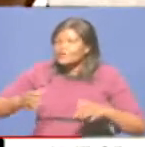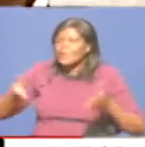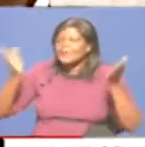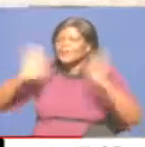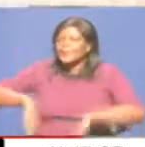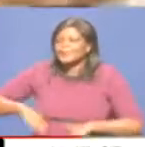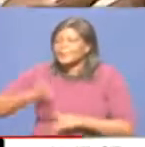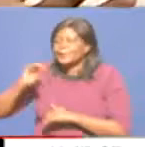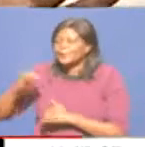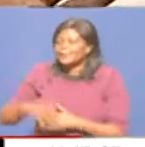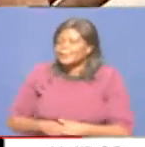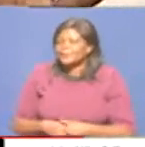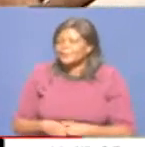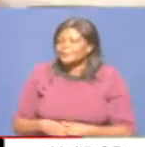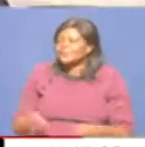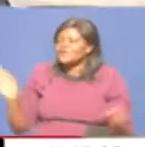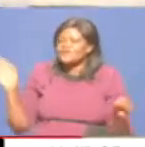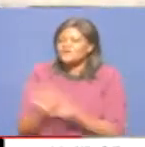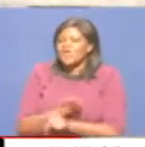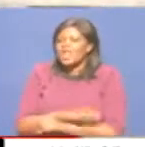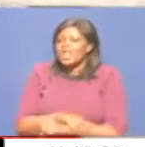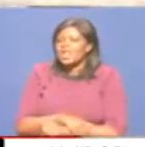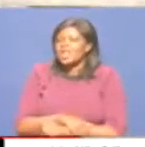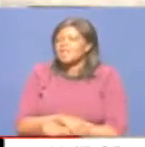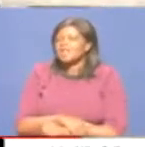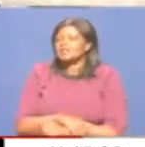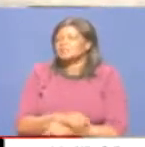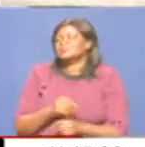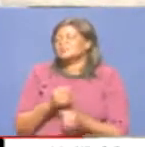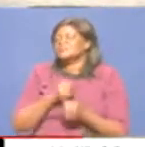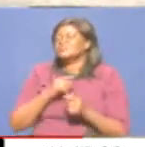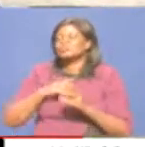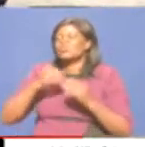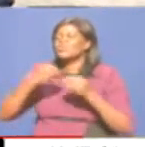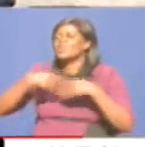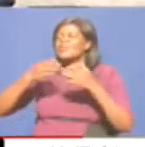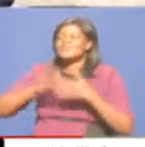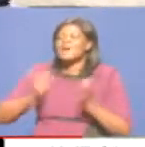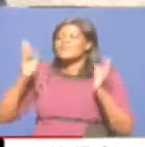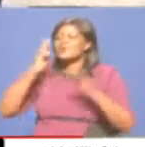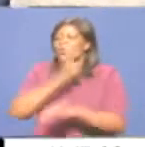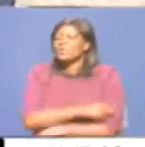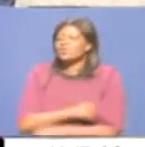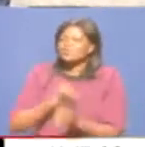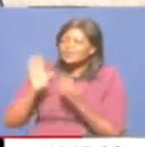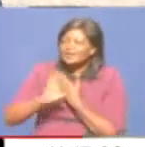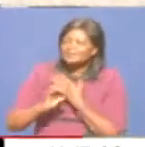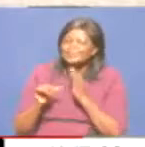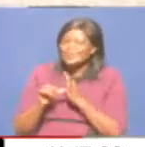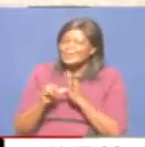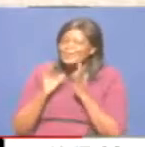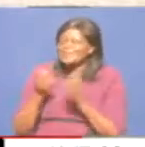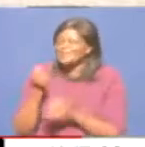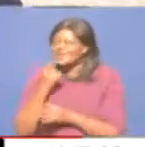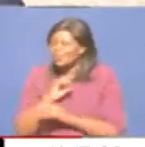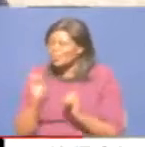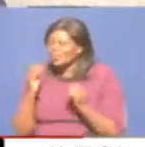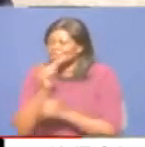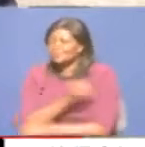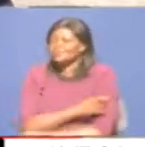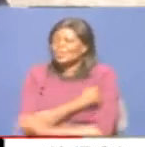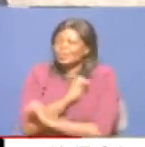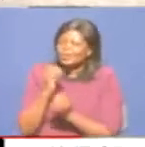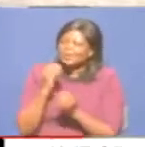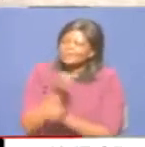counties. Totally. Mm-hmm. Go to any public hospital in the county, it's a disaster. Mm-hmm. There are no medicine, there are no doctors. Doctors are